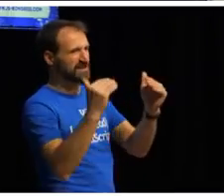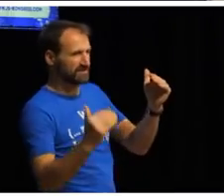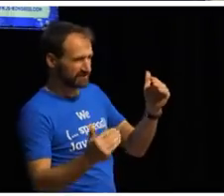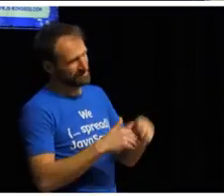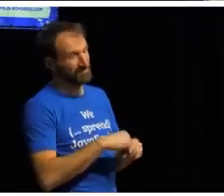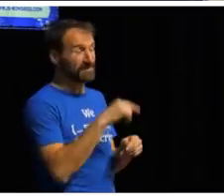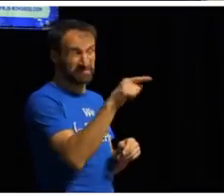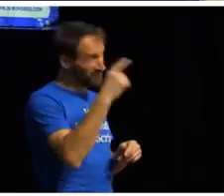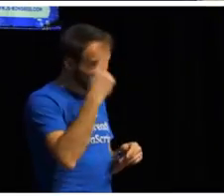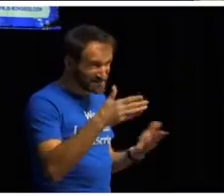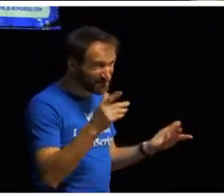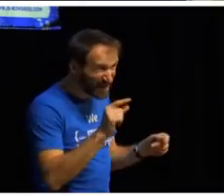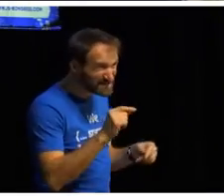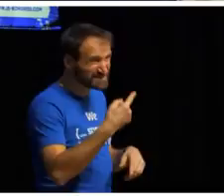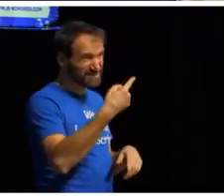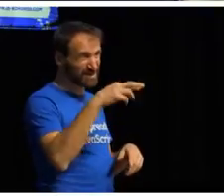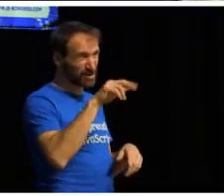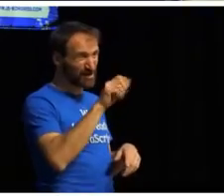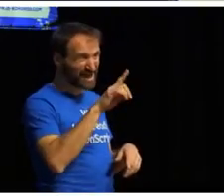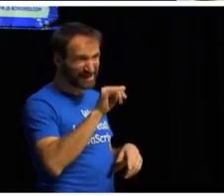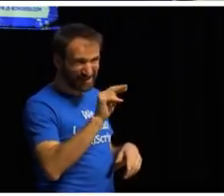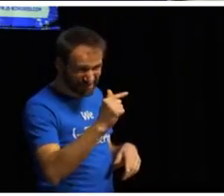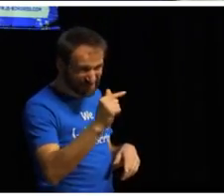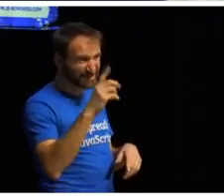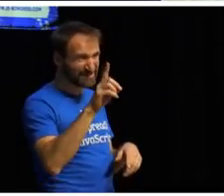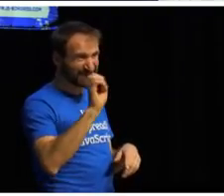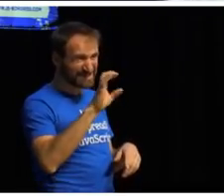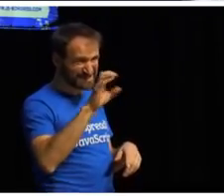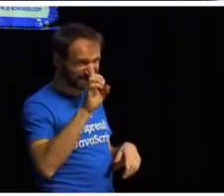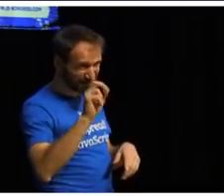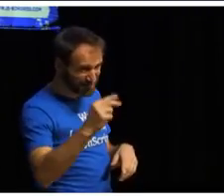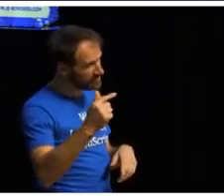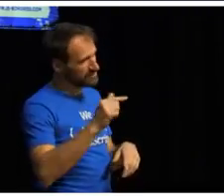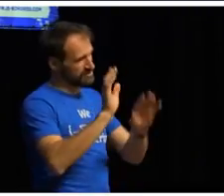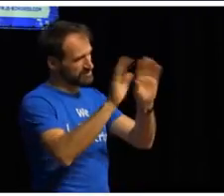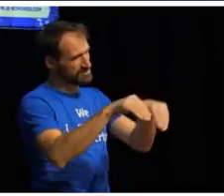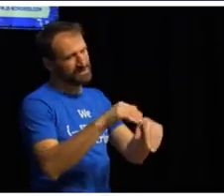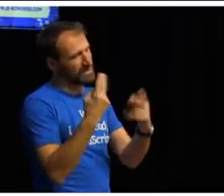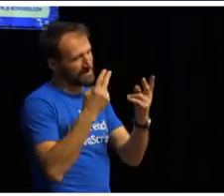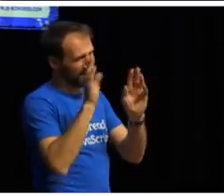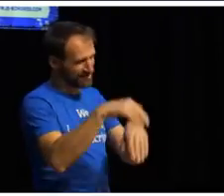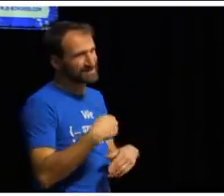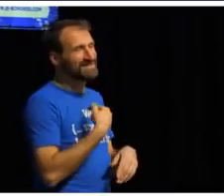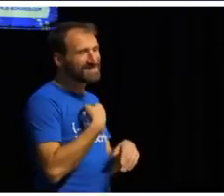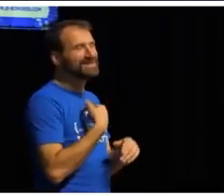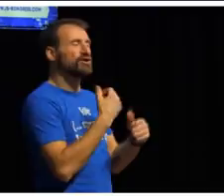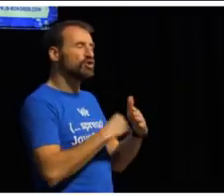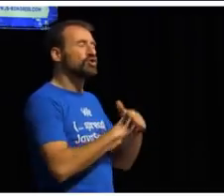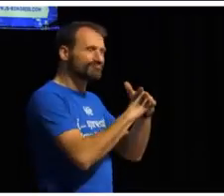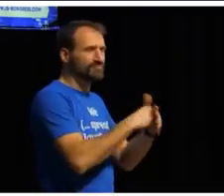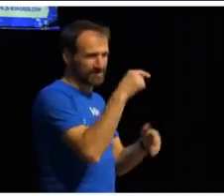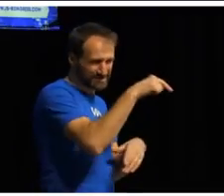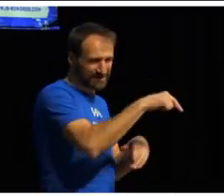mathematicians have solved that for you, fortunately. So you actually don't need to understand the math at this